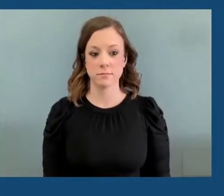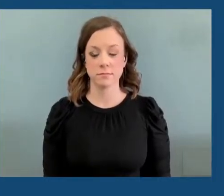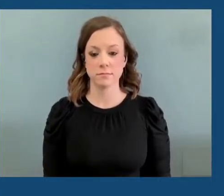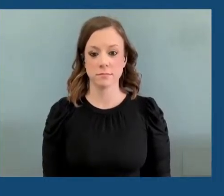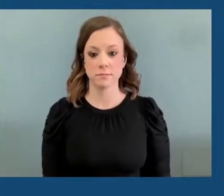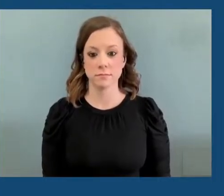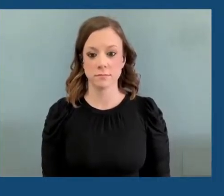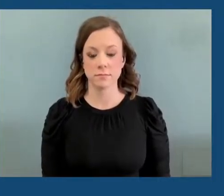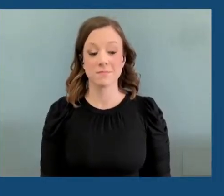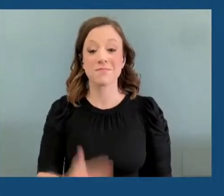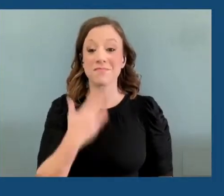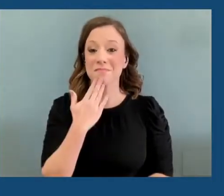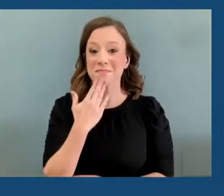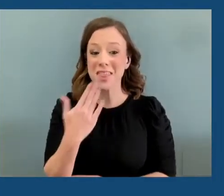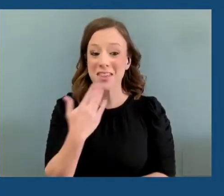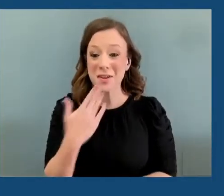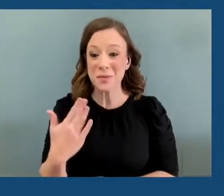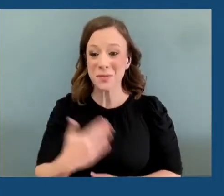Thank you.